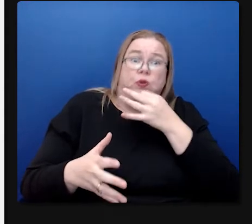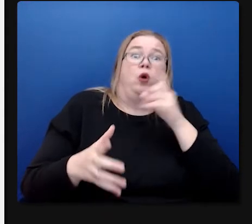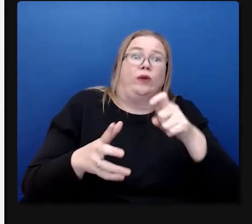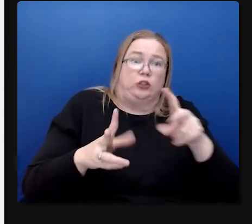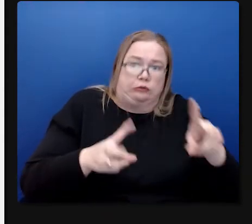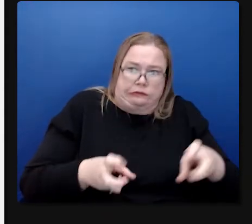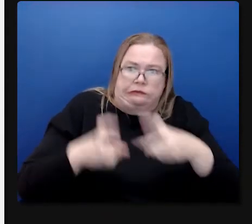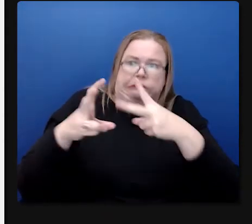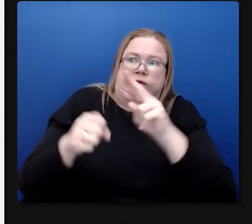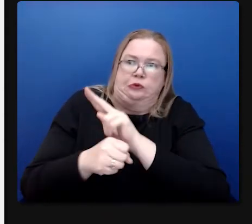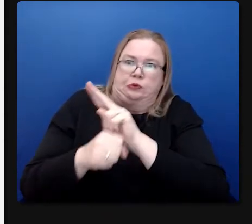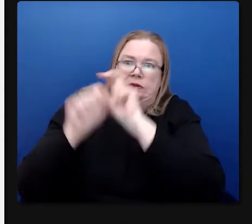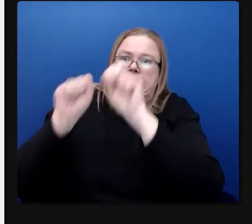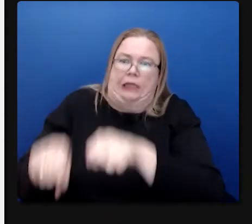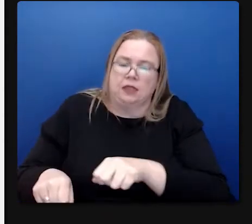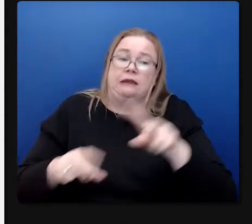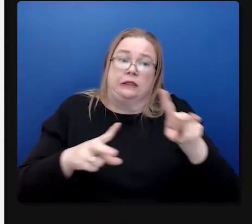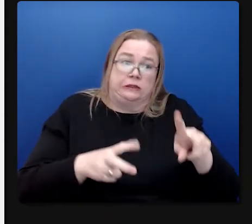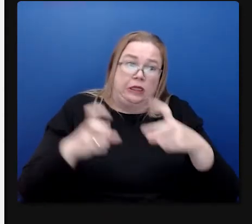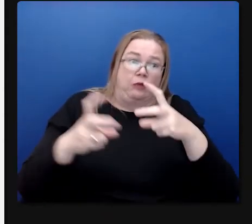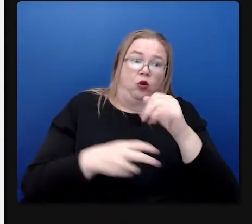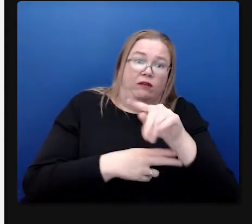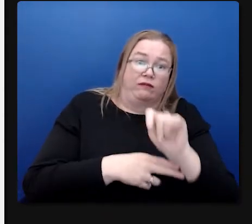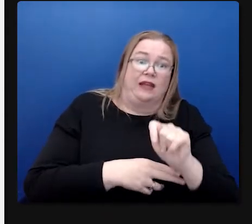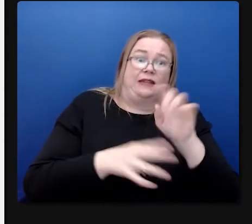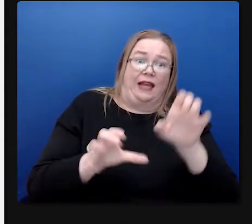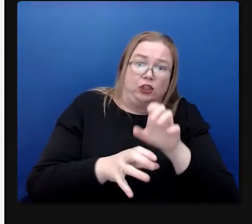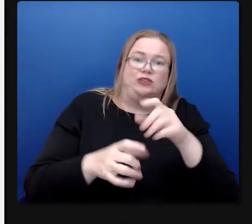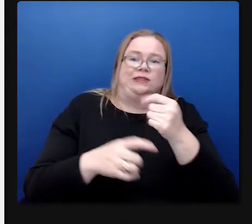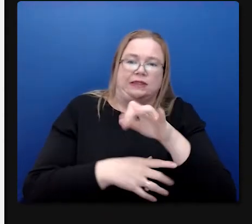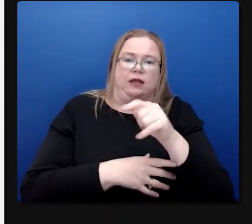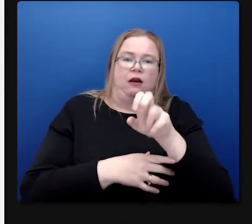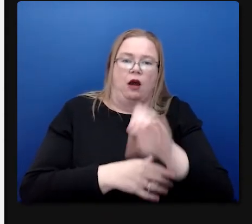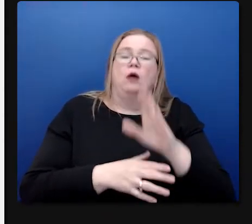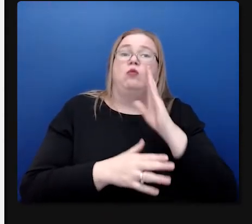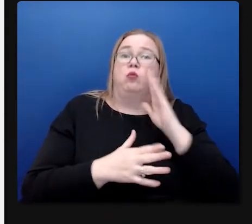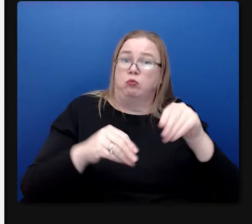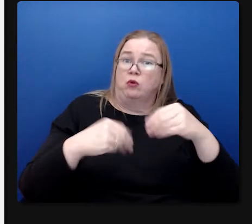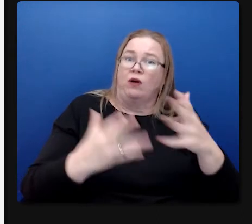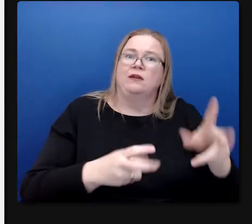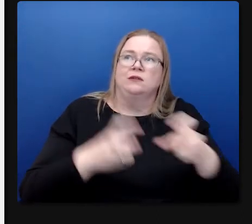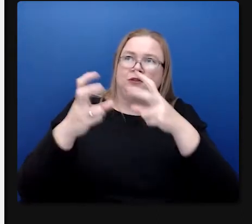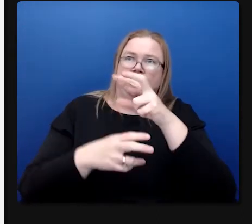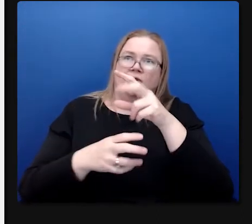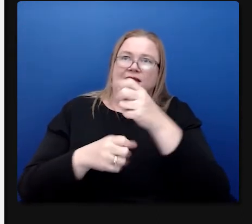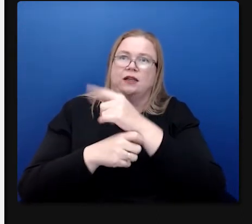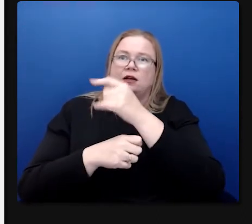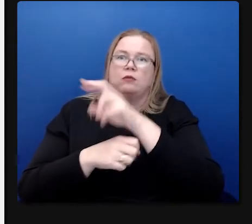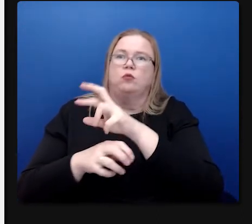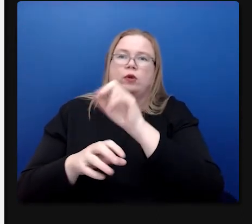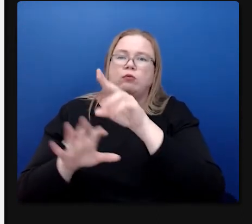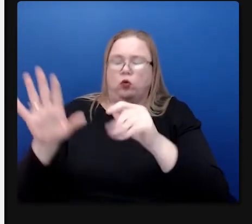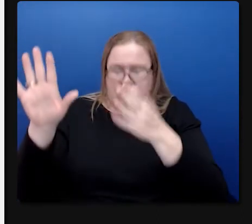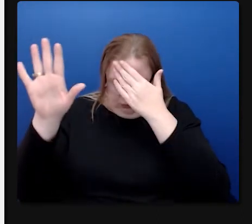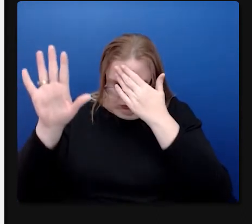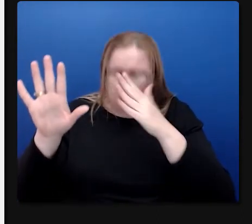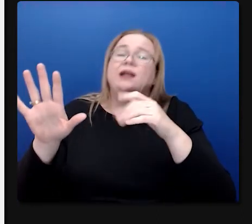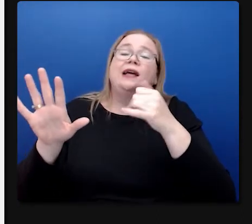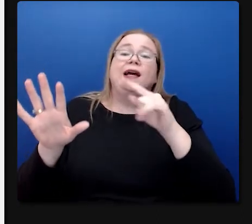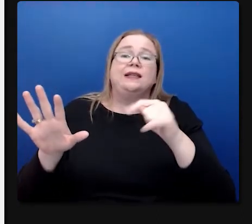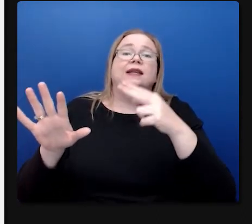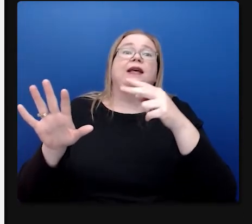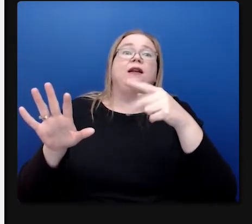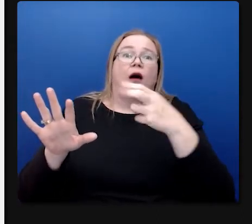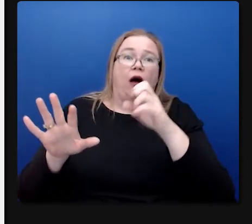We need to get that somewhere usable. So this upload artifact action that GitHub provides will upload it to our Git repo. To our